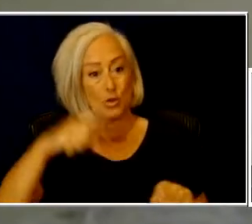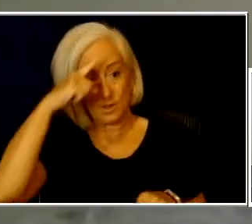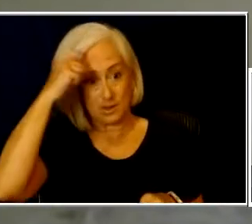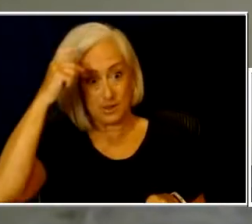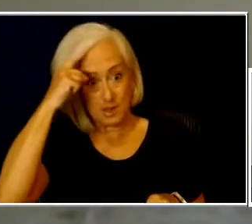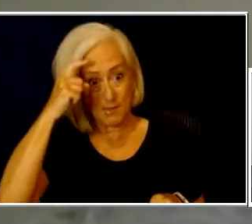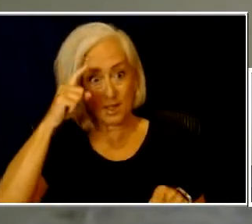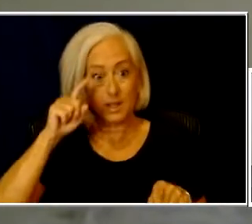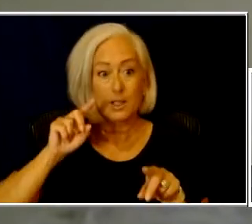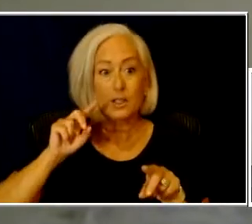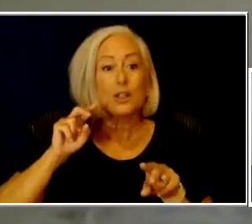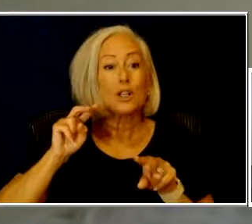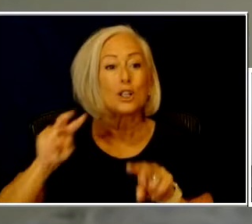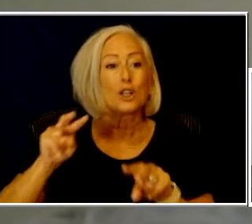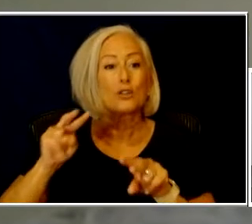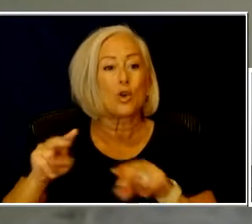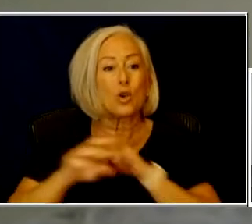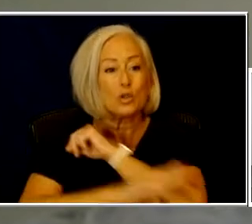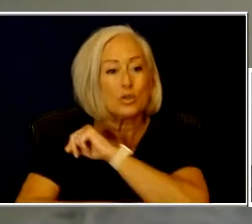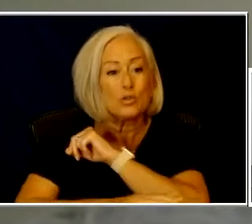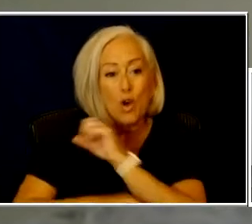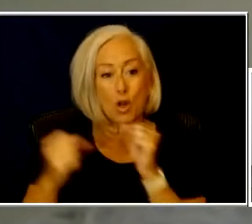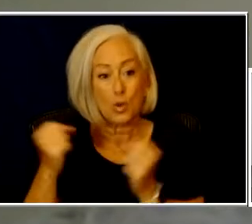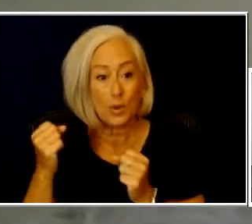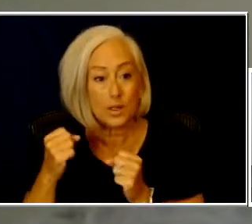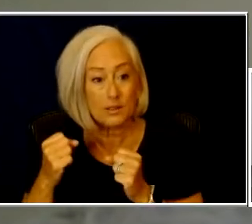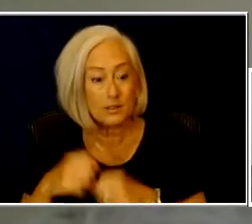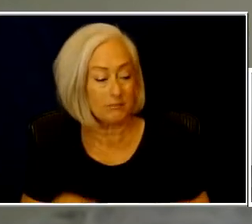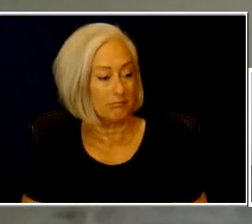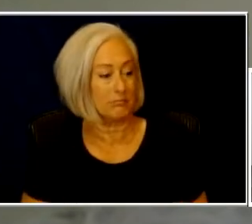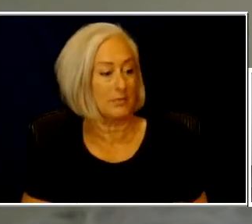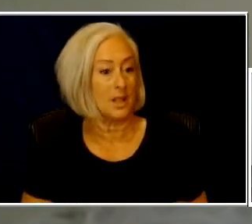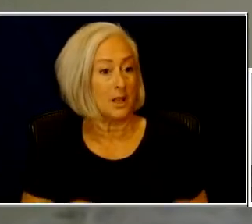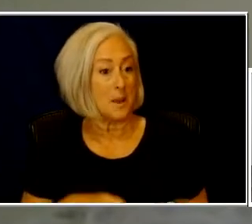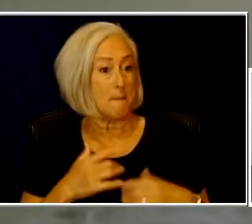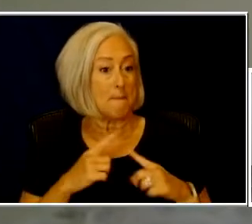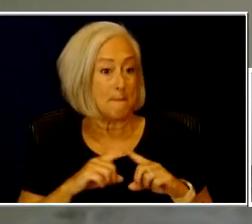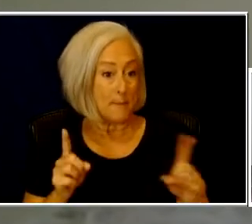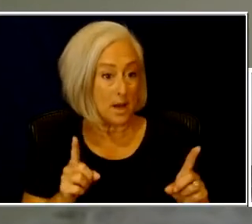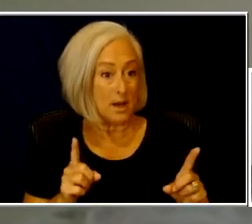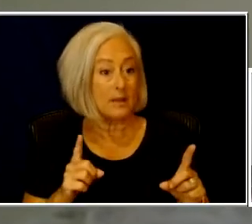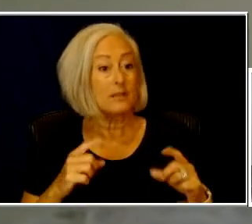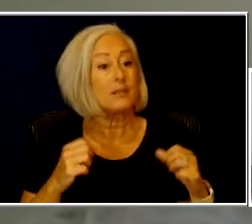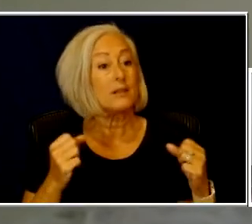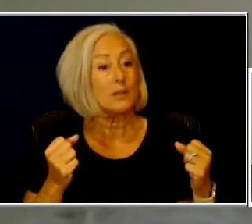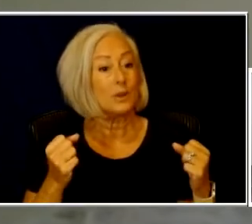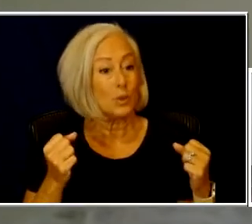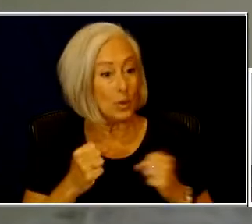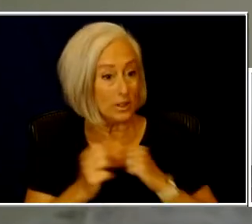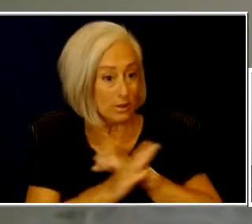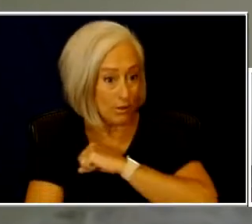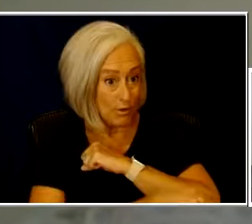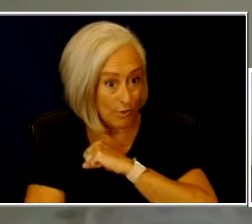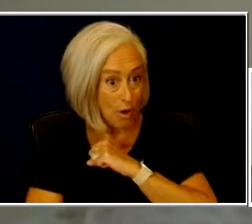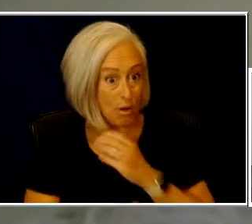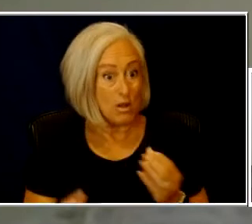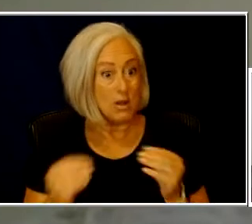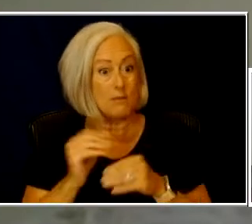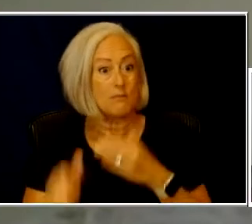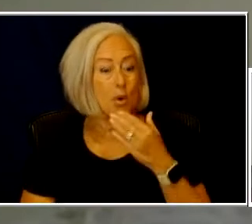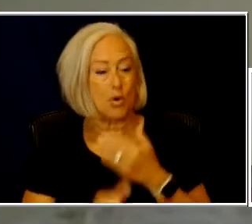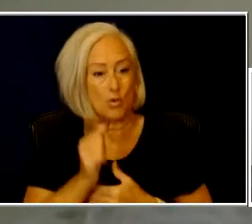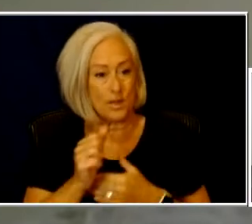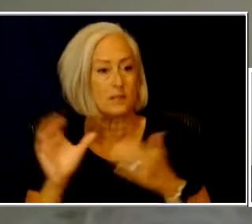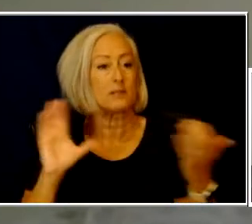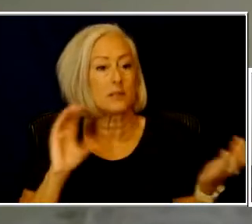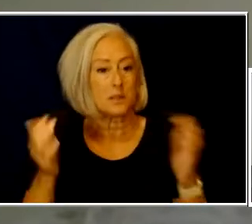to the equator. Whereas for the winter and fall depressive symptoms, you're at a higher risk the farther away you are from the equator. So